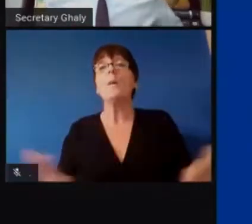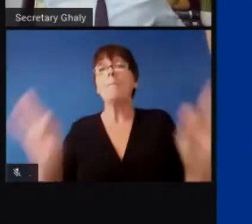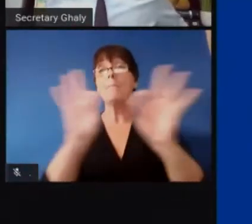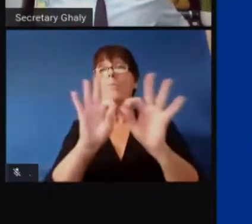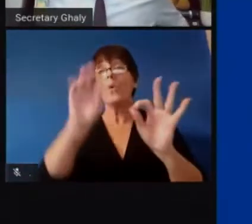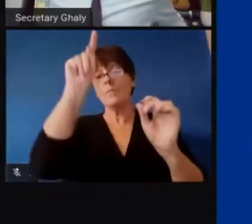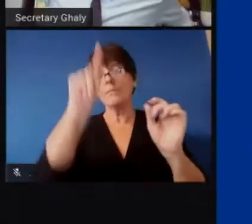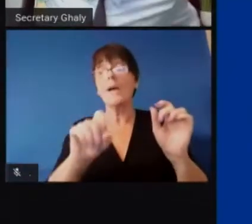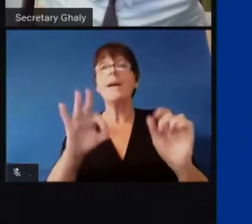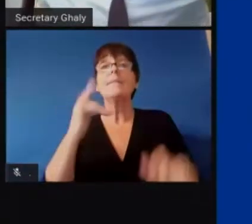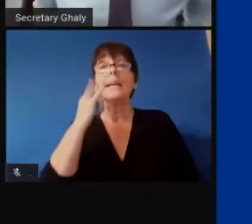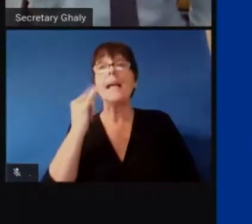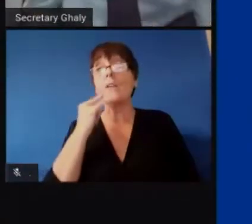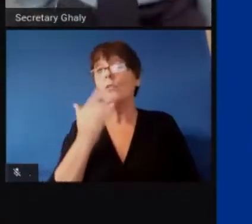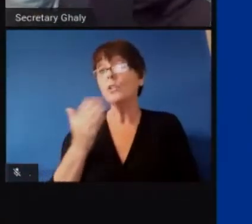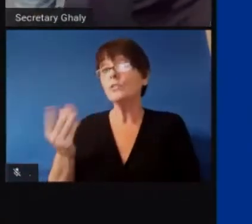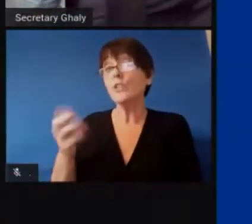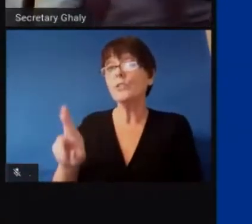California. Dr. Pond?